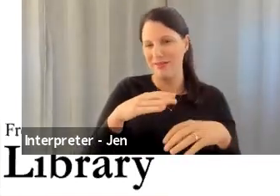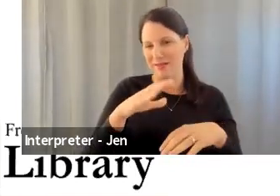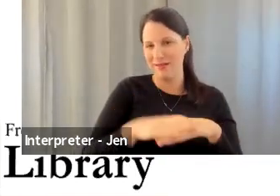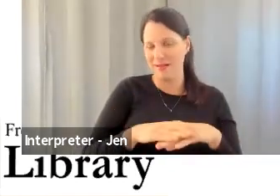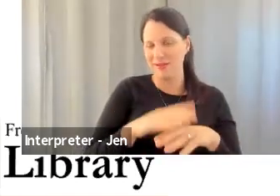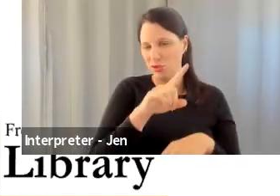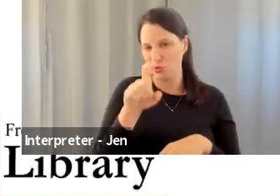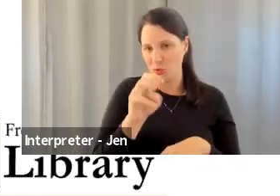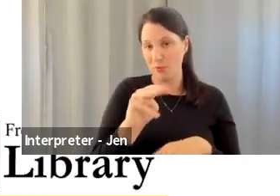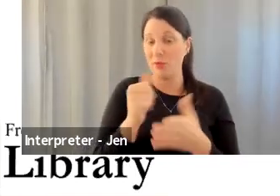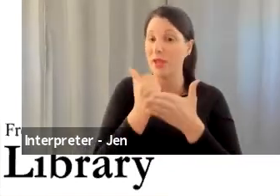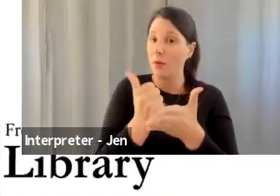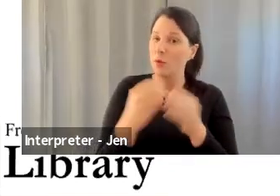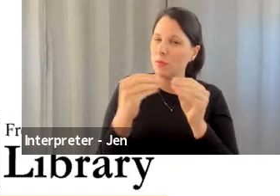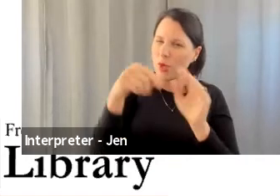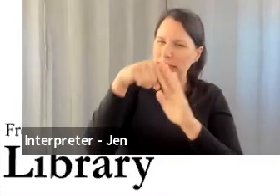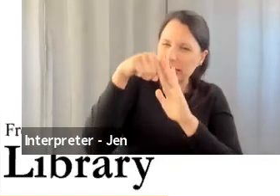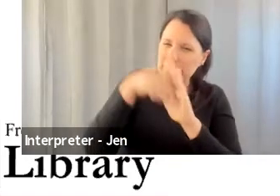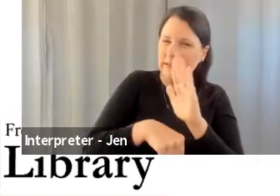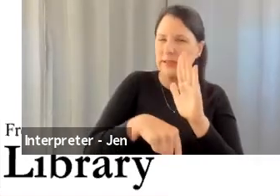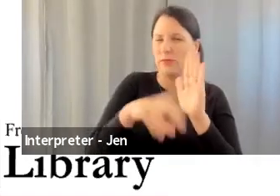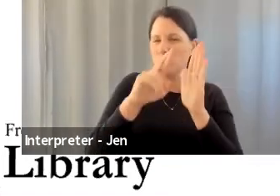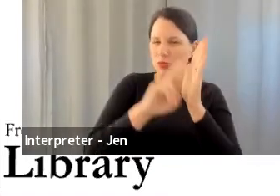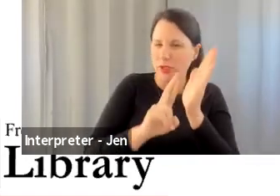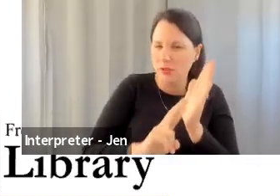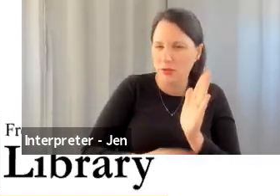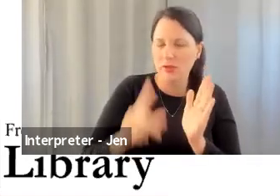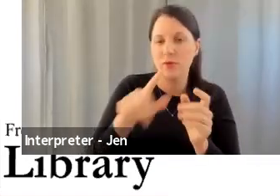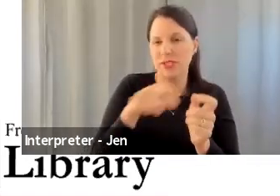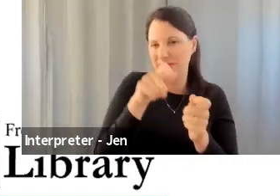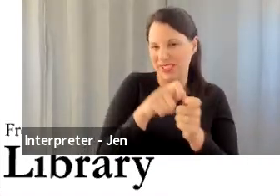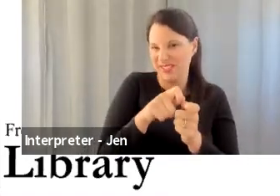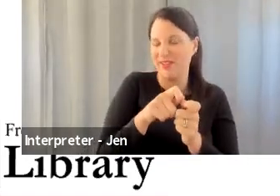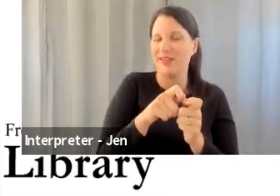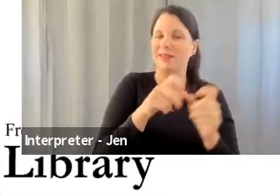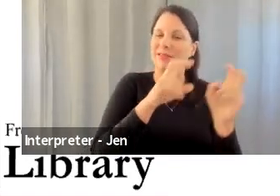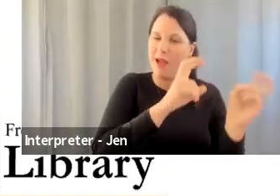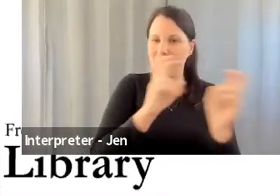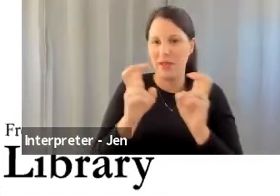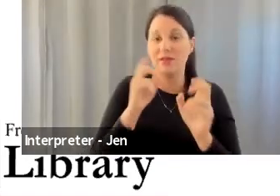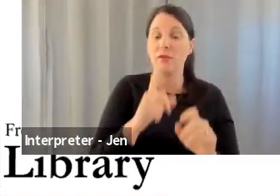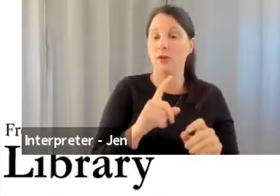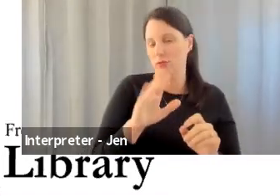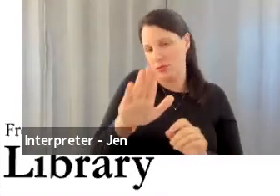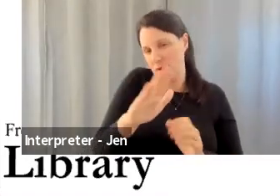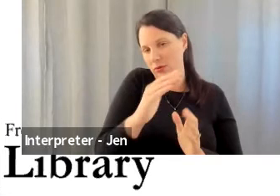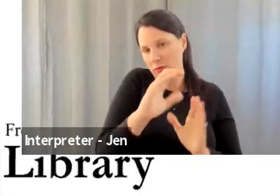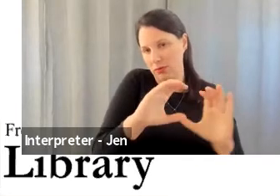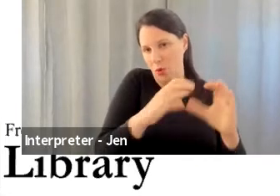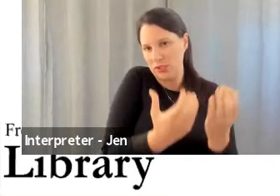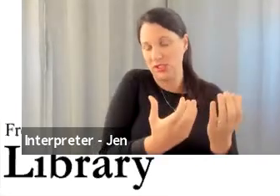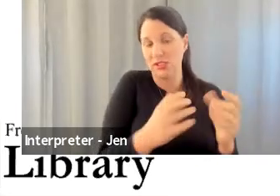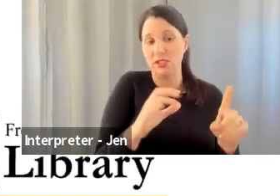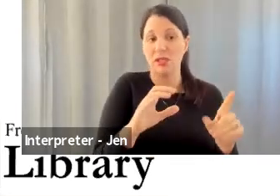in-depth research for a specific topic for one of your courses. And that's really helpful for students. They actually leave those